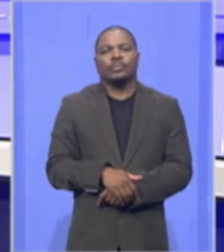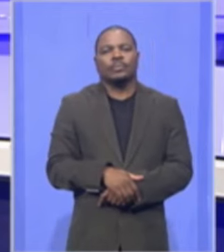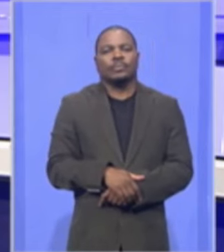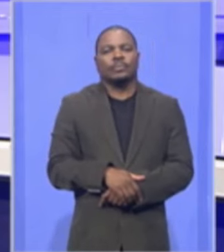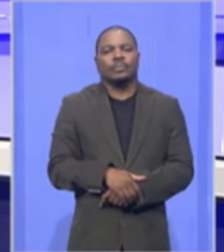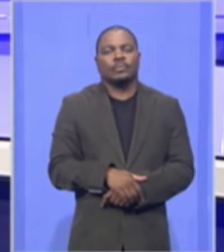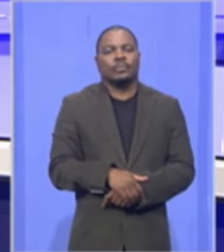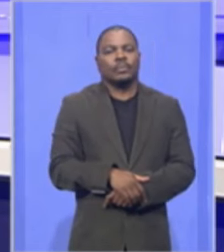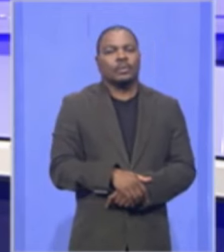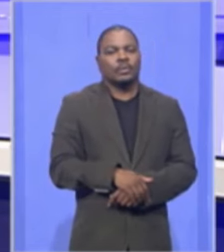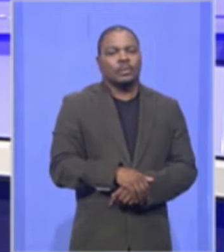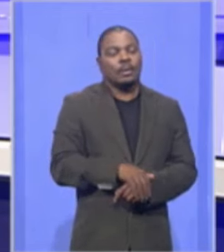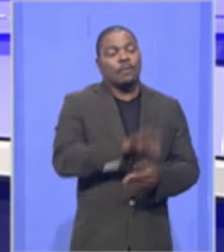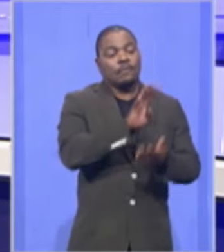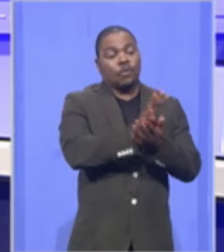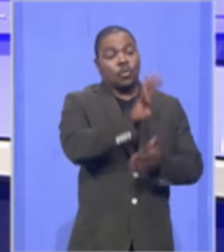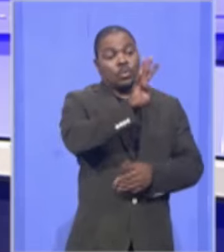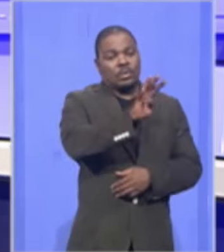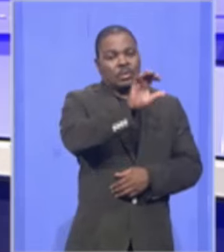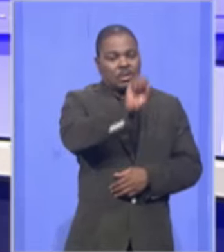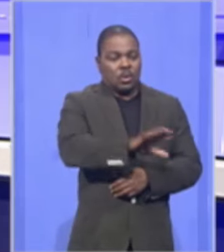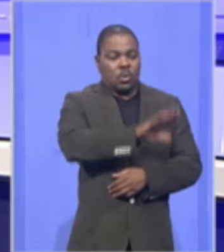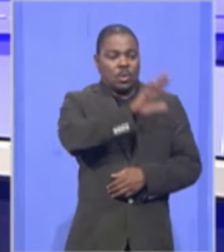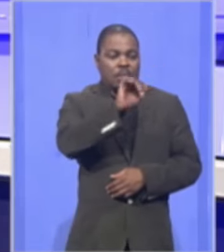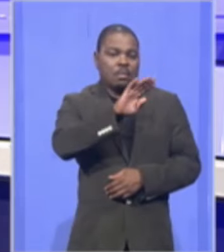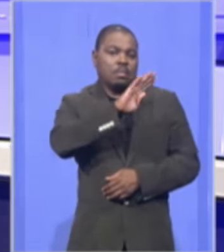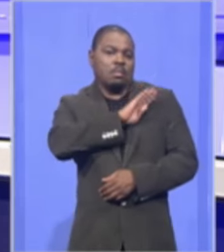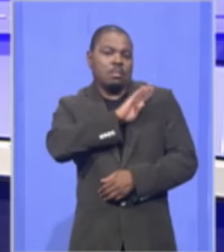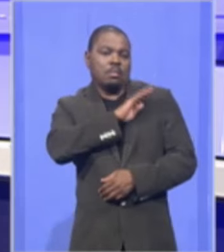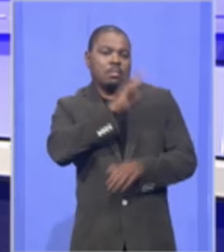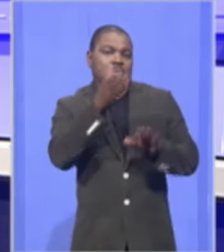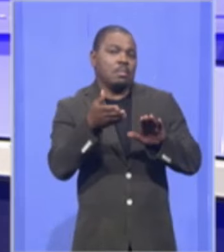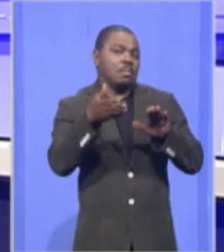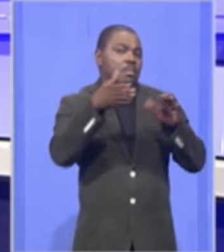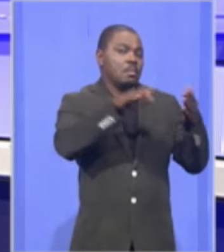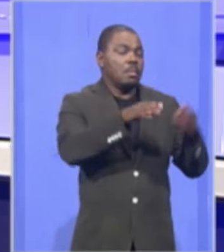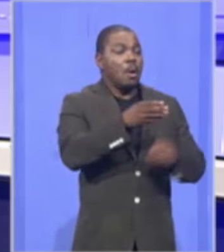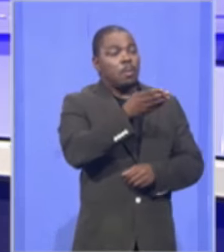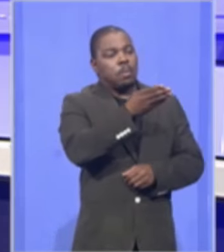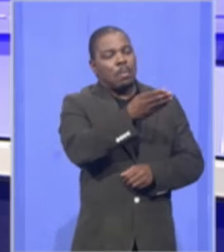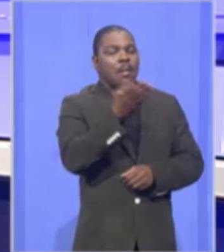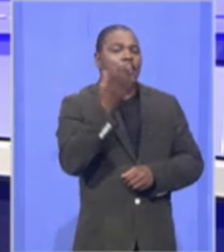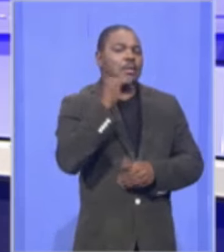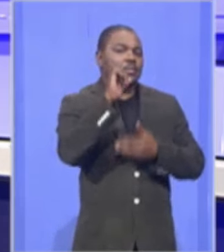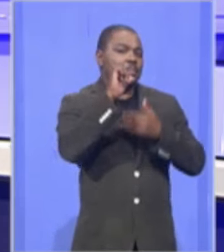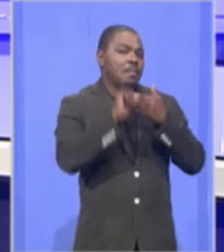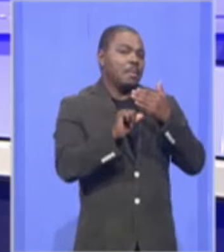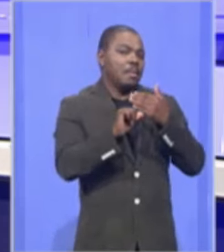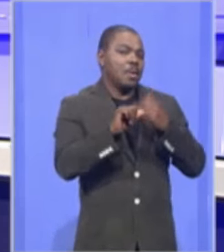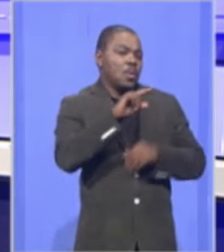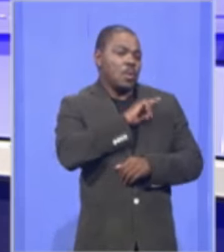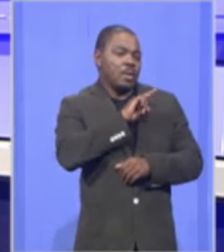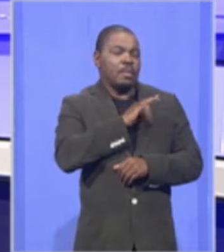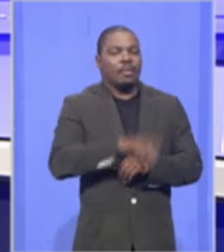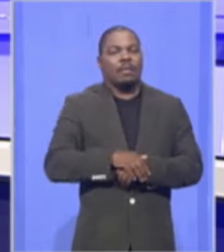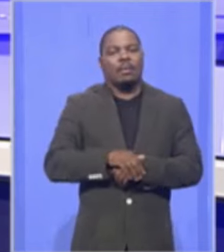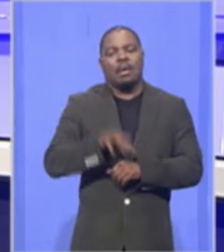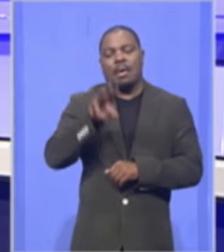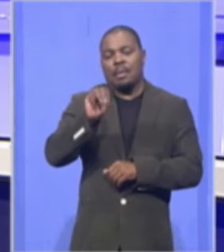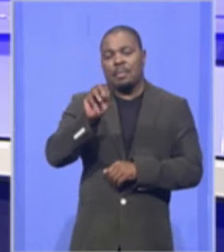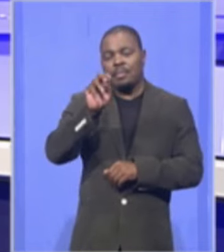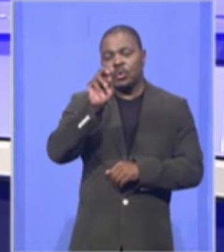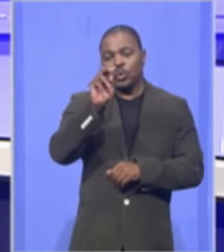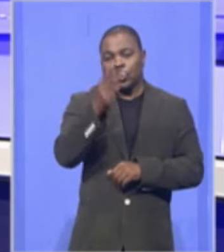Masaledi a masole a le somenne a mono Afrika Borwa a weleng mo kgweding e fetileng ka nako ya fa setlhopha sa marabele